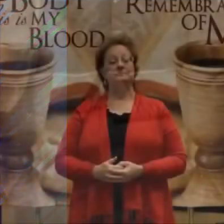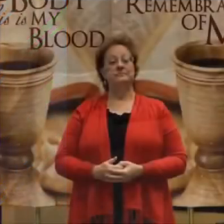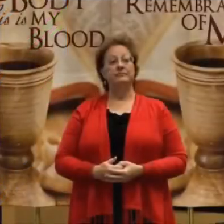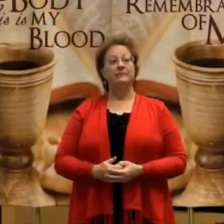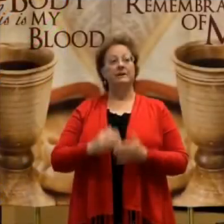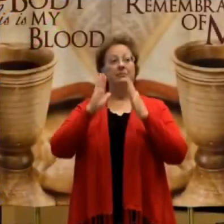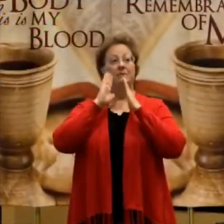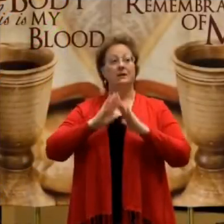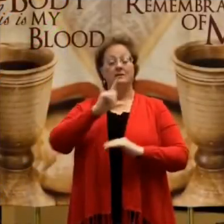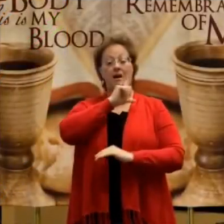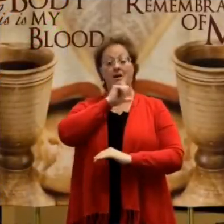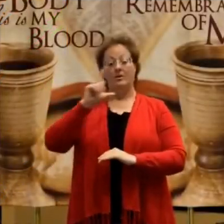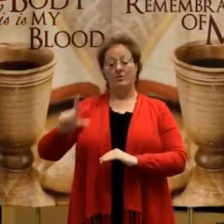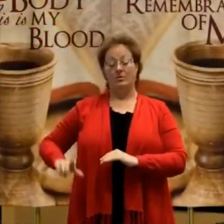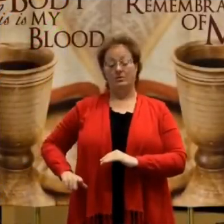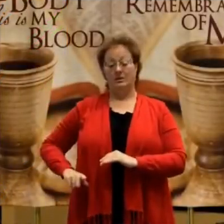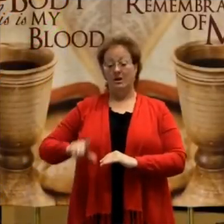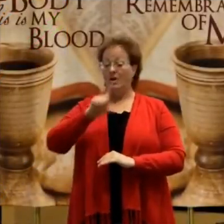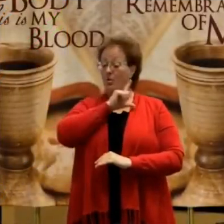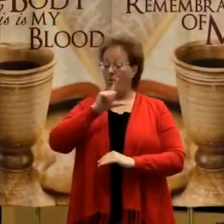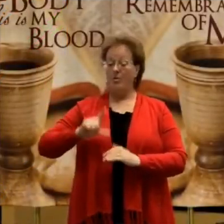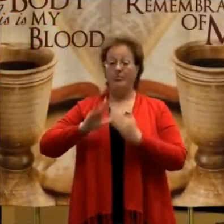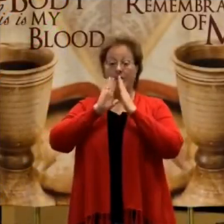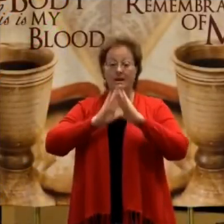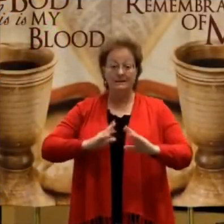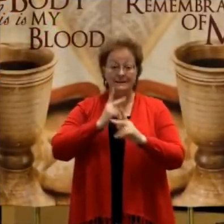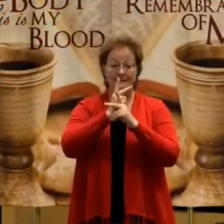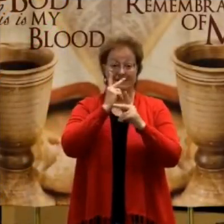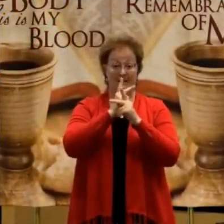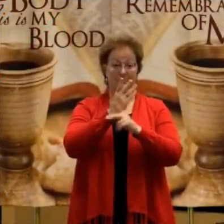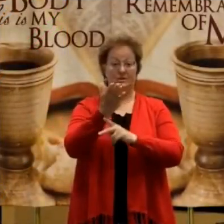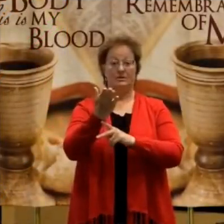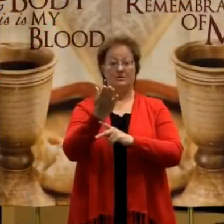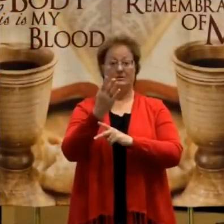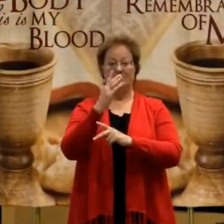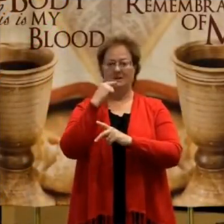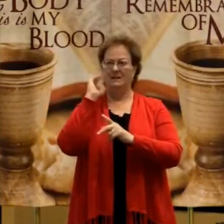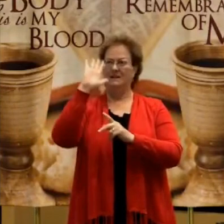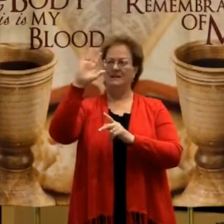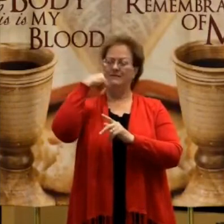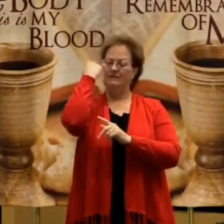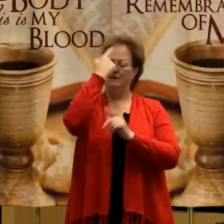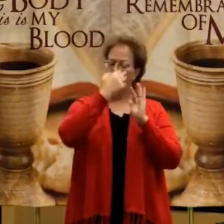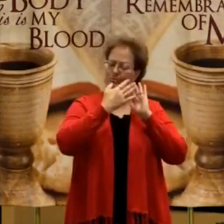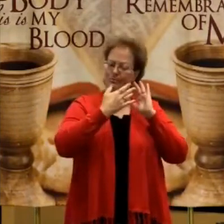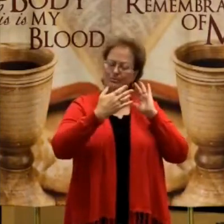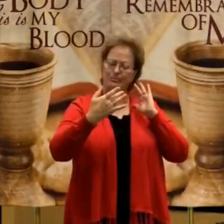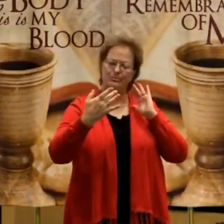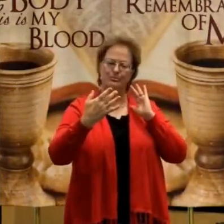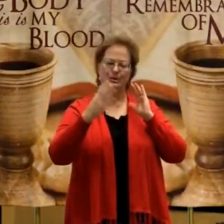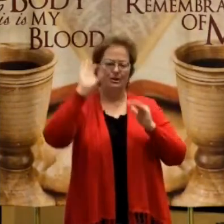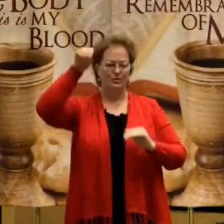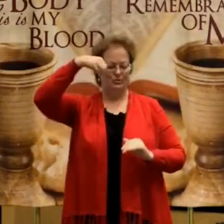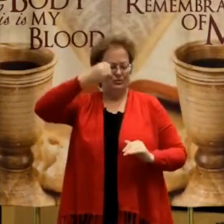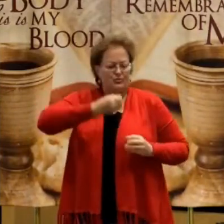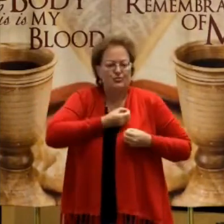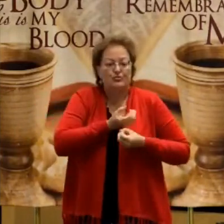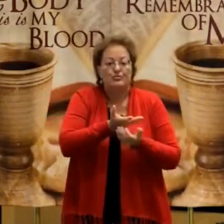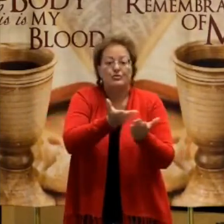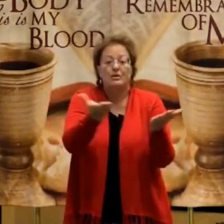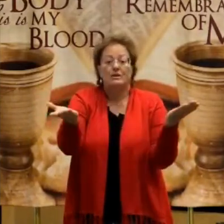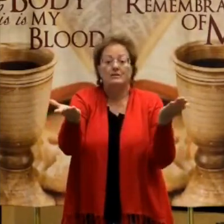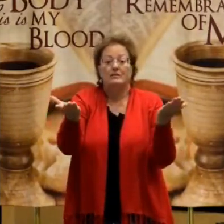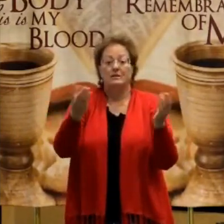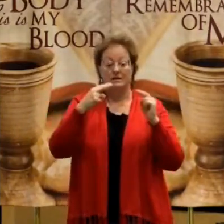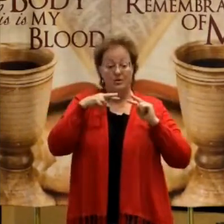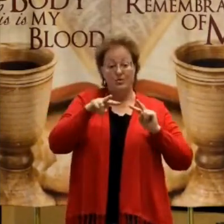receive the blessing of our Lord. The Lord bless you and keep you. The Lord make his face shine upon you and be gracious unto you. The Lord look upon you with favor and give